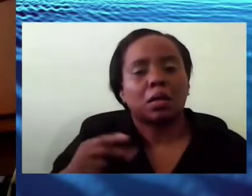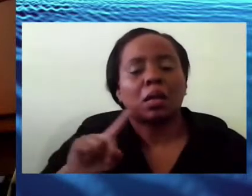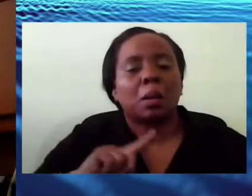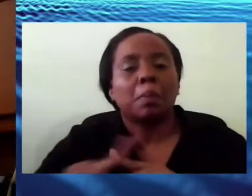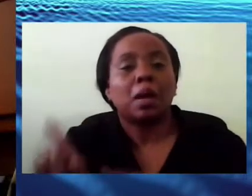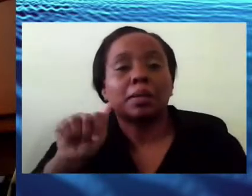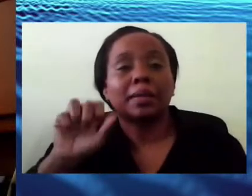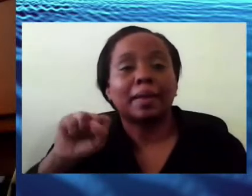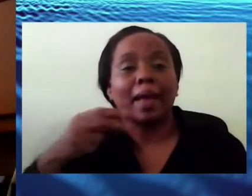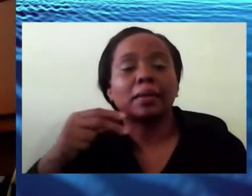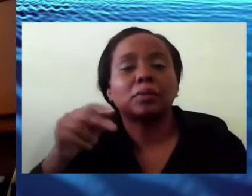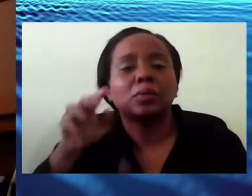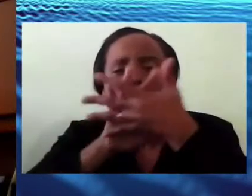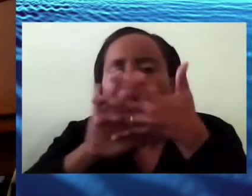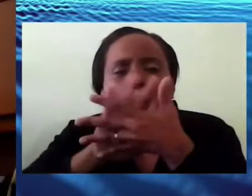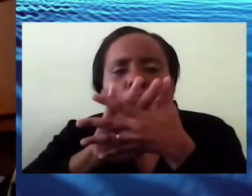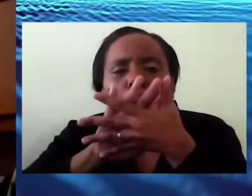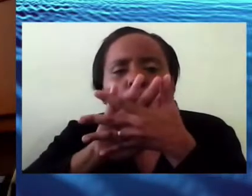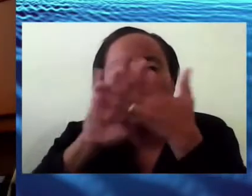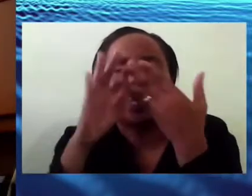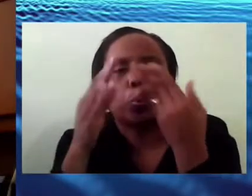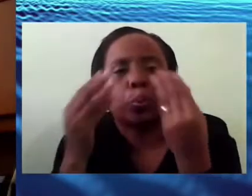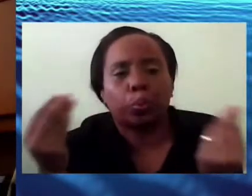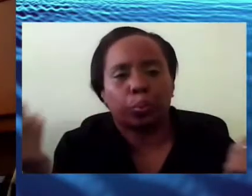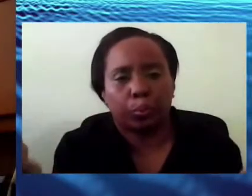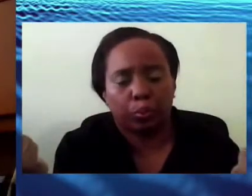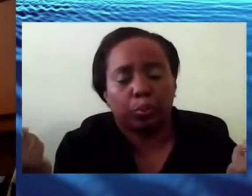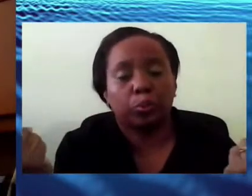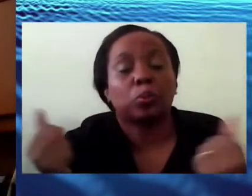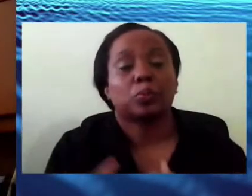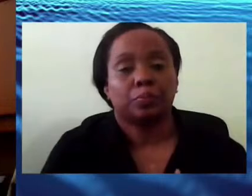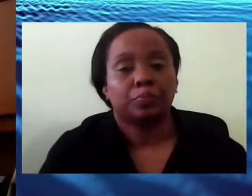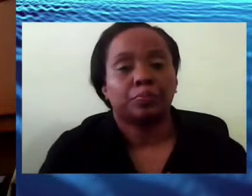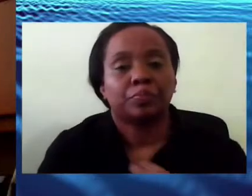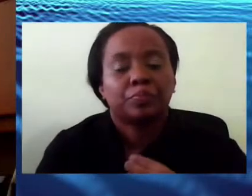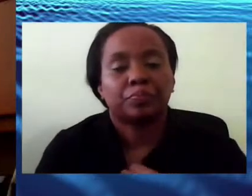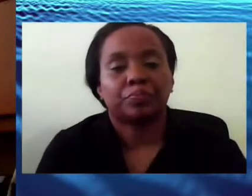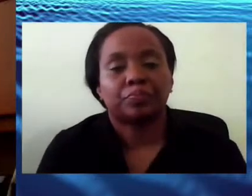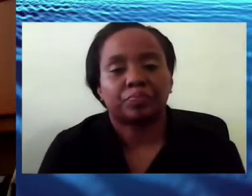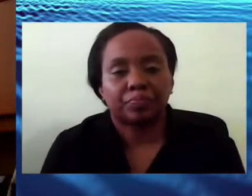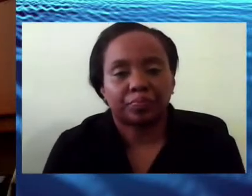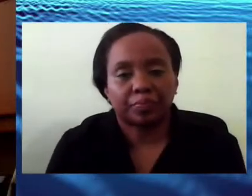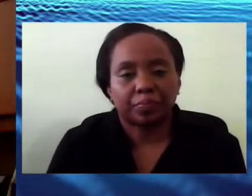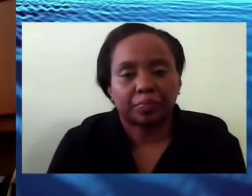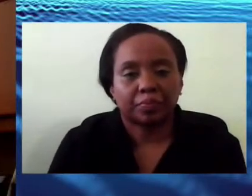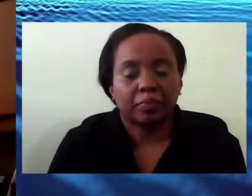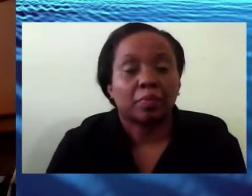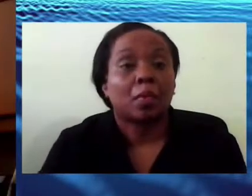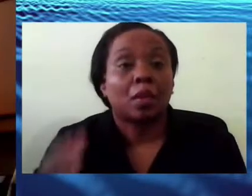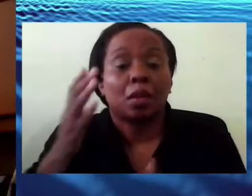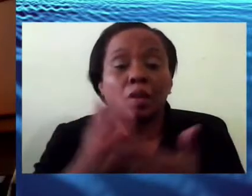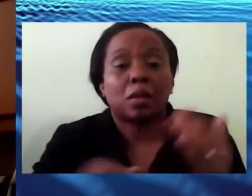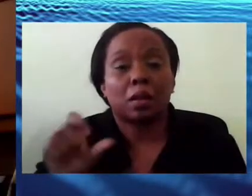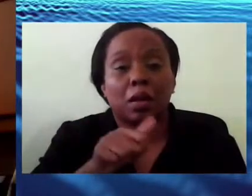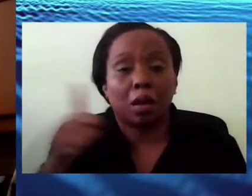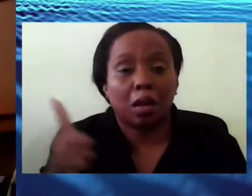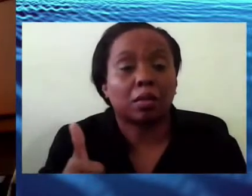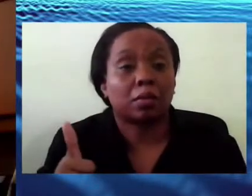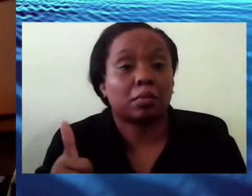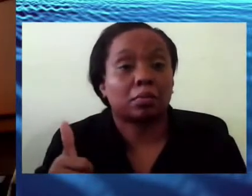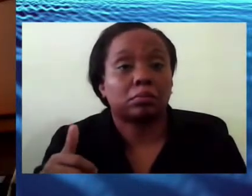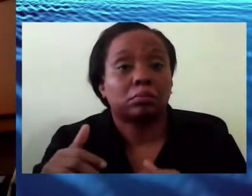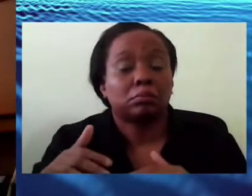since been removed. The expectation is that there will be some commercial activity commencing tomorrow. The airlines have